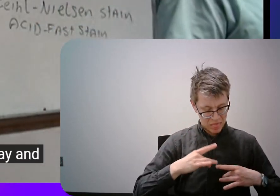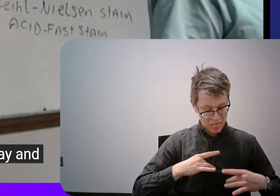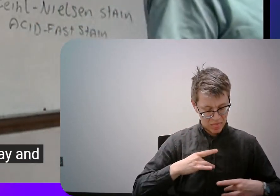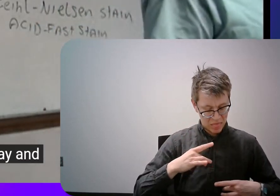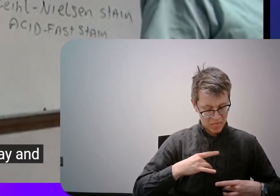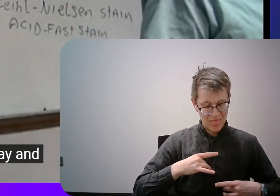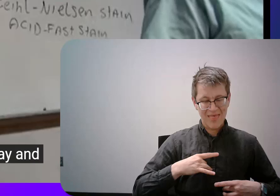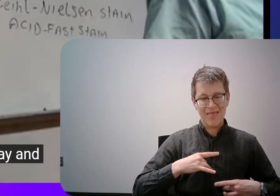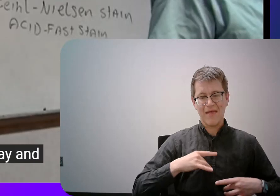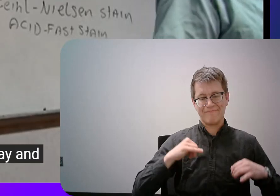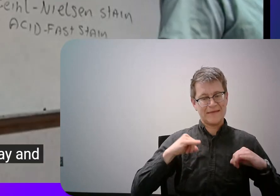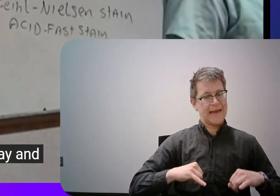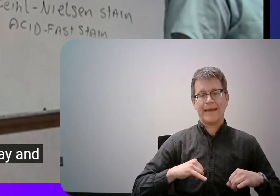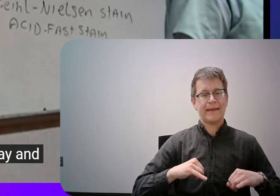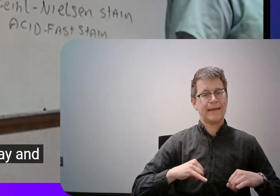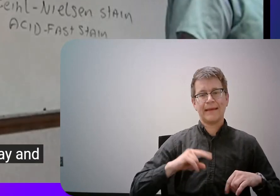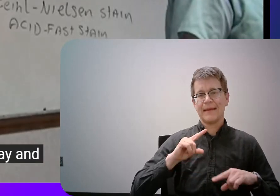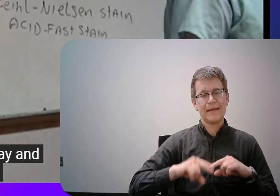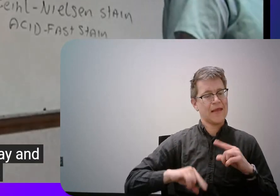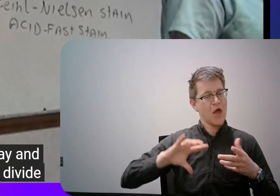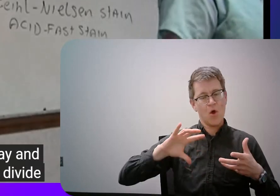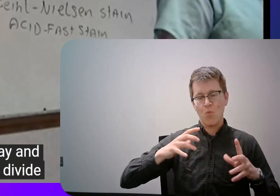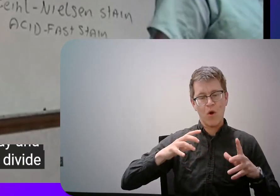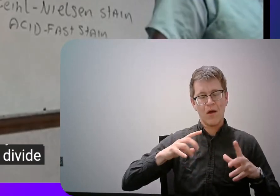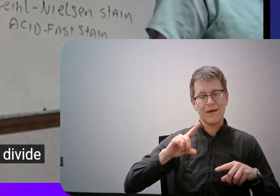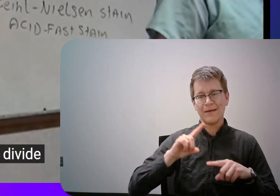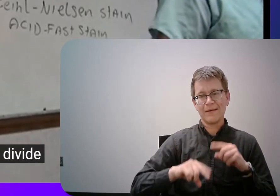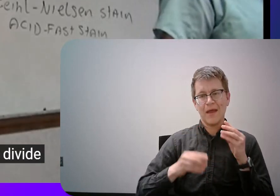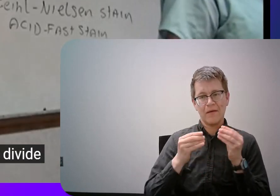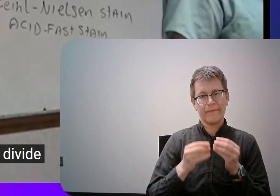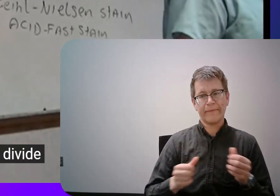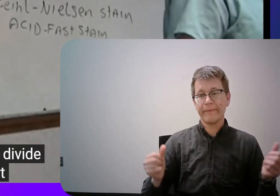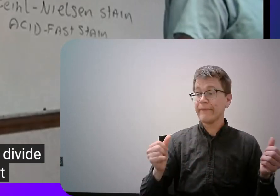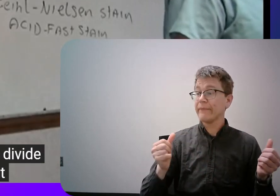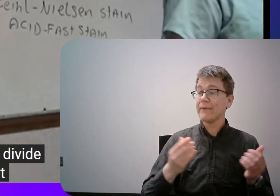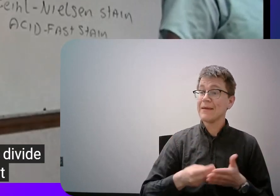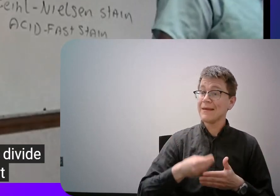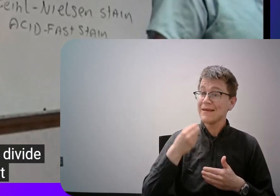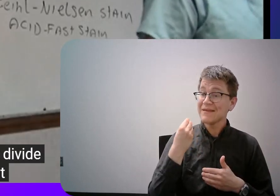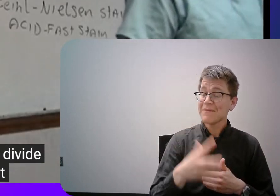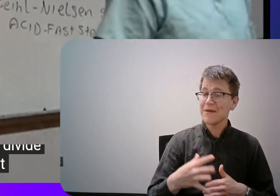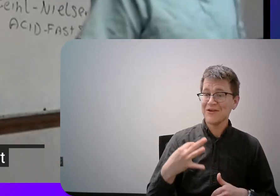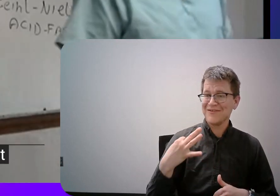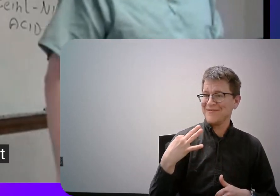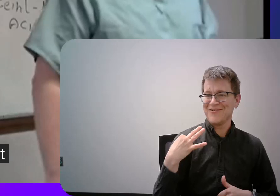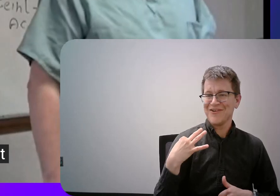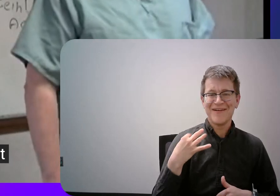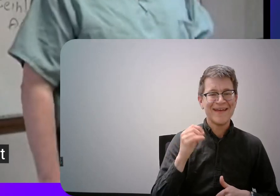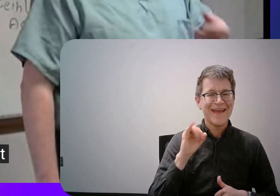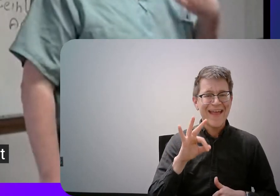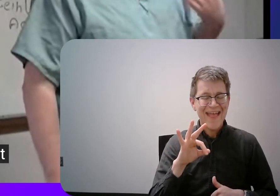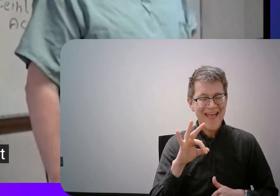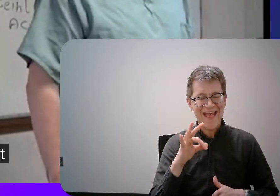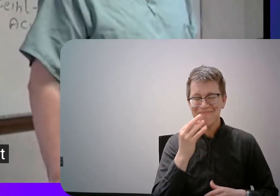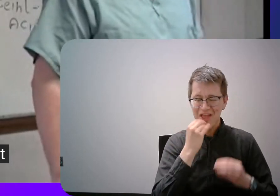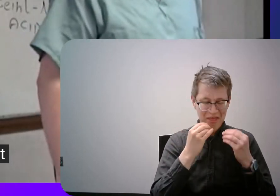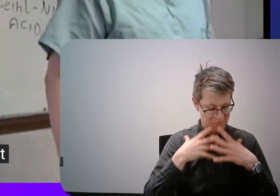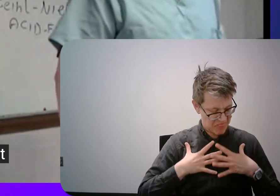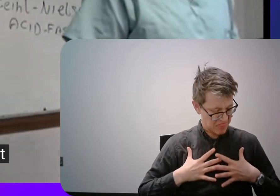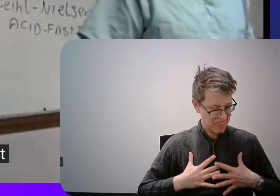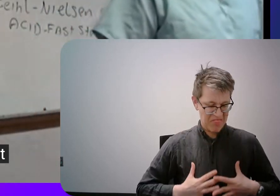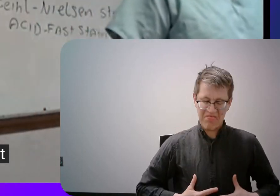And the shirt is gone. So you can't buy an expensive shirt to a slob, right? It's Walmart for